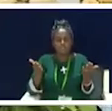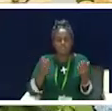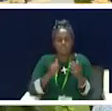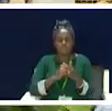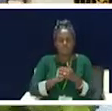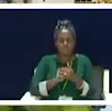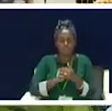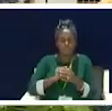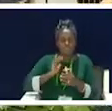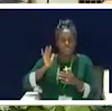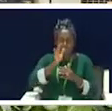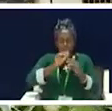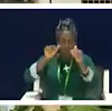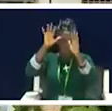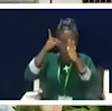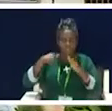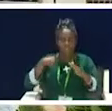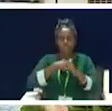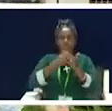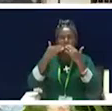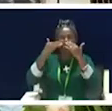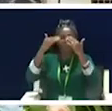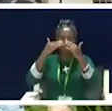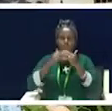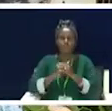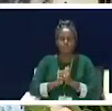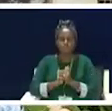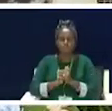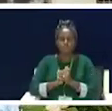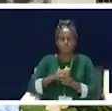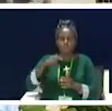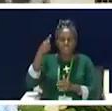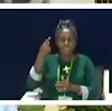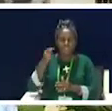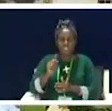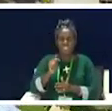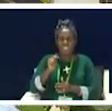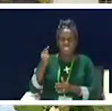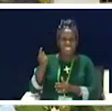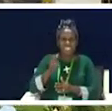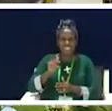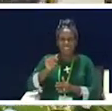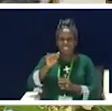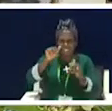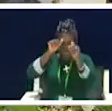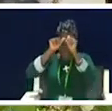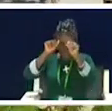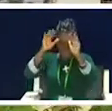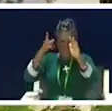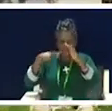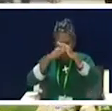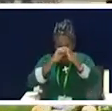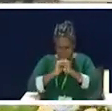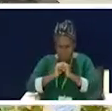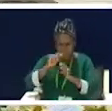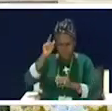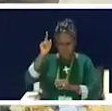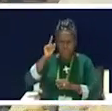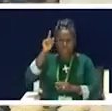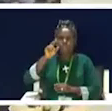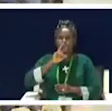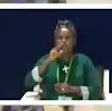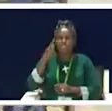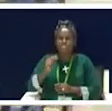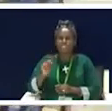And our Father, we thank you. The everlasting Father, we worship you. You are the King of